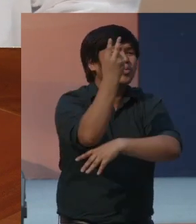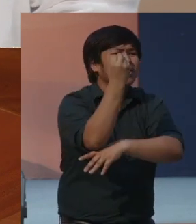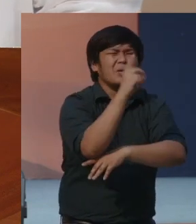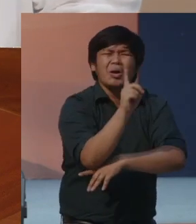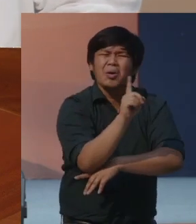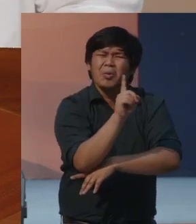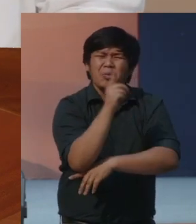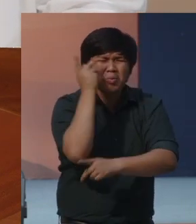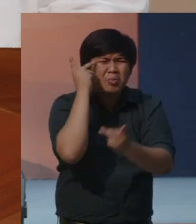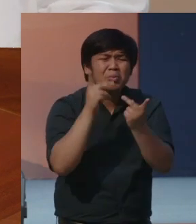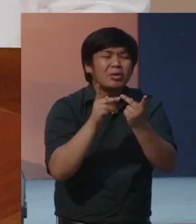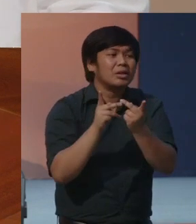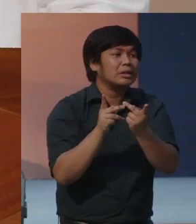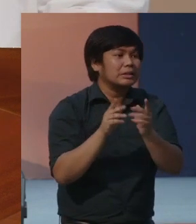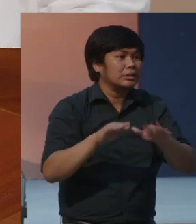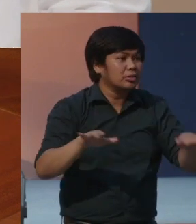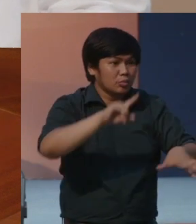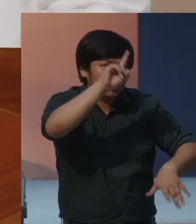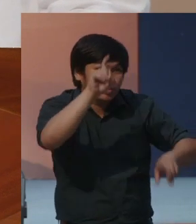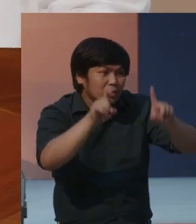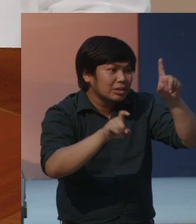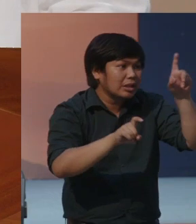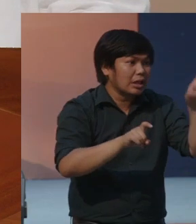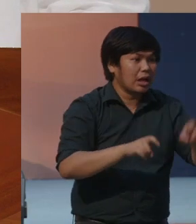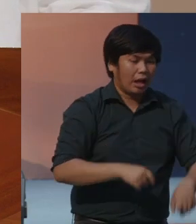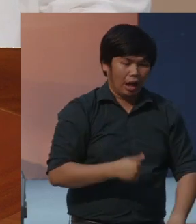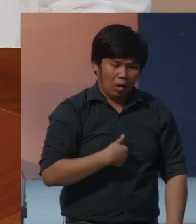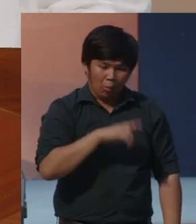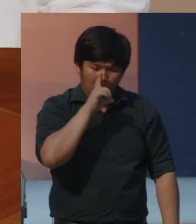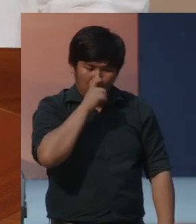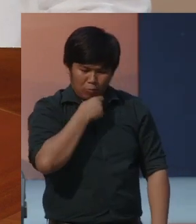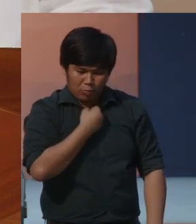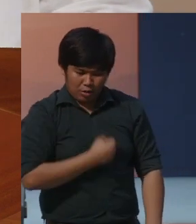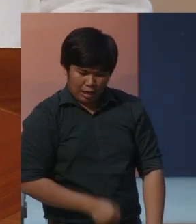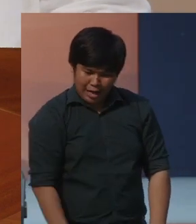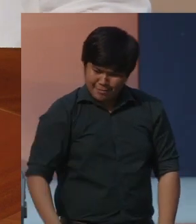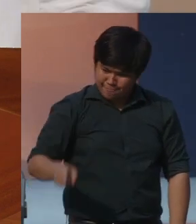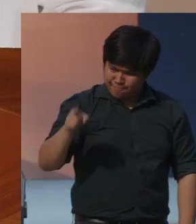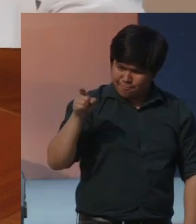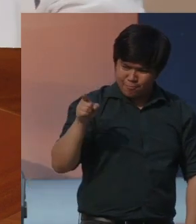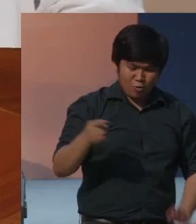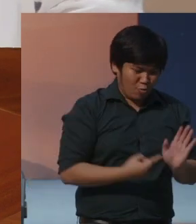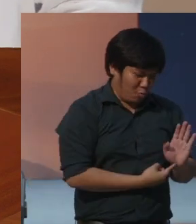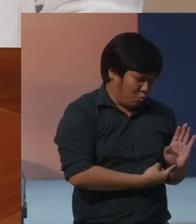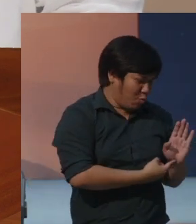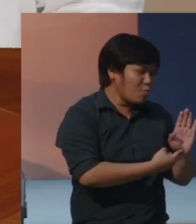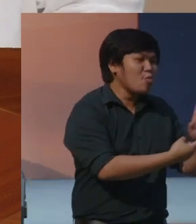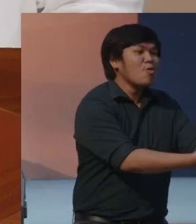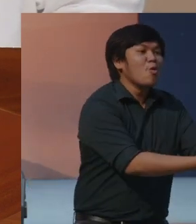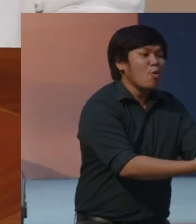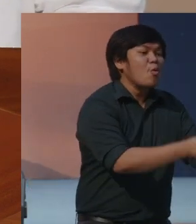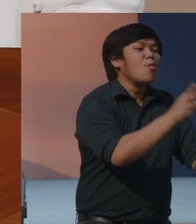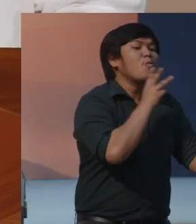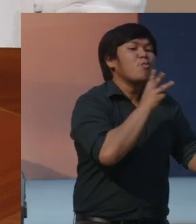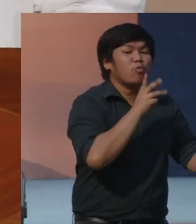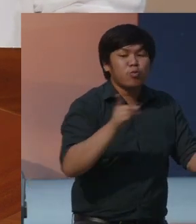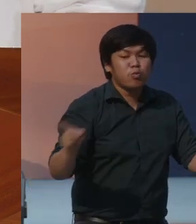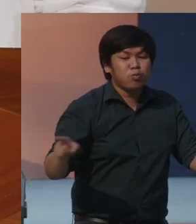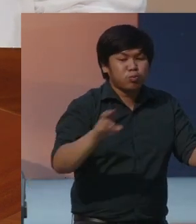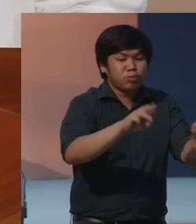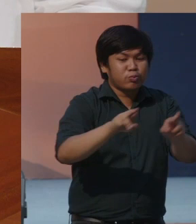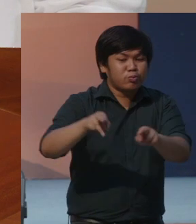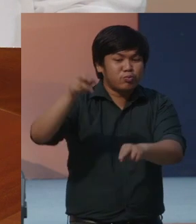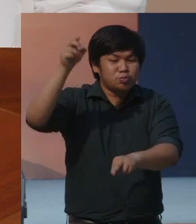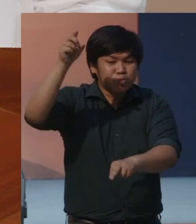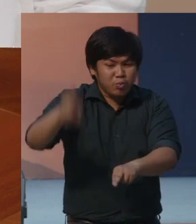What do those stones mean to you? Then you shall tell them that the waters of the Jordan were cut